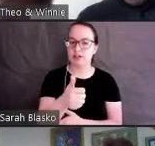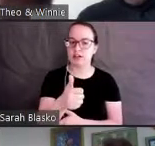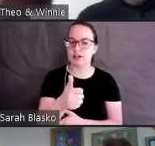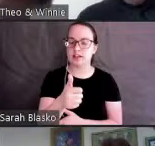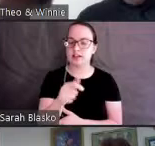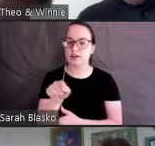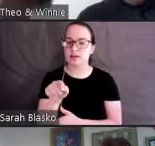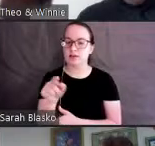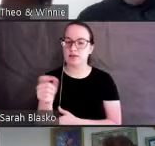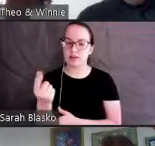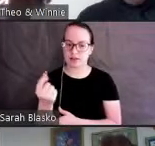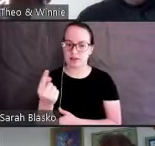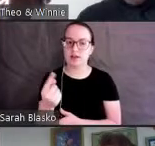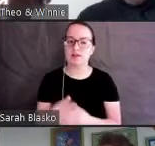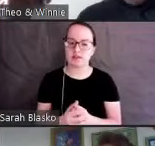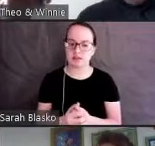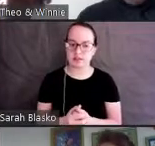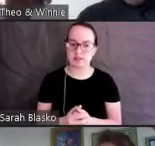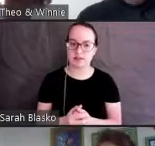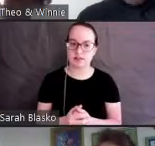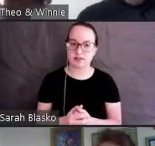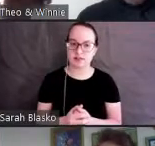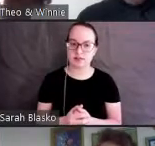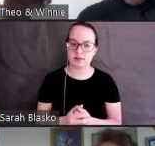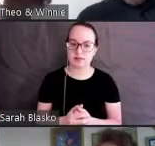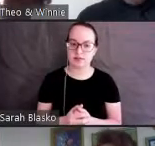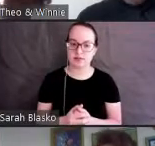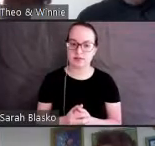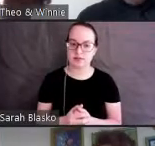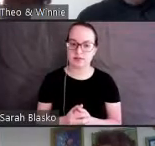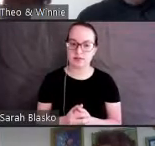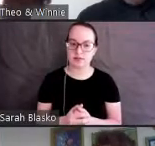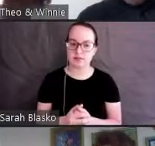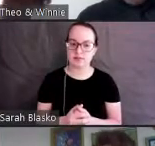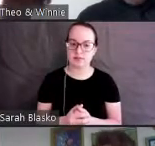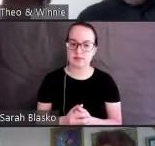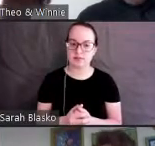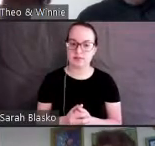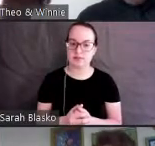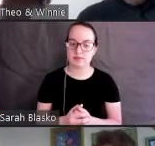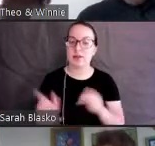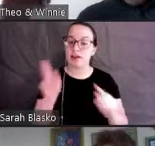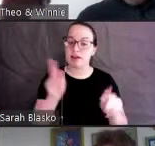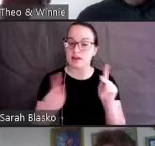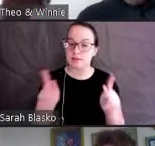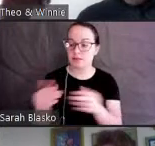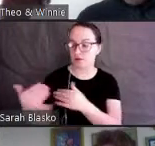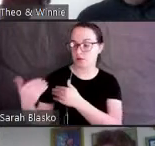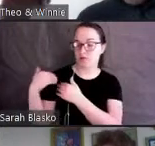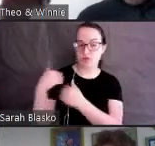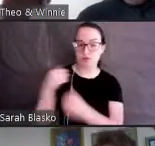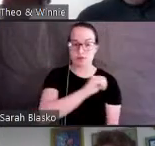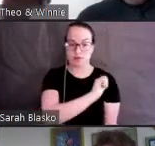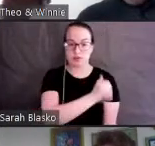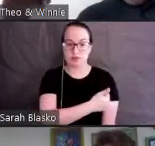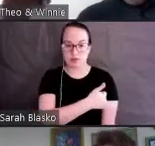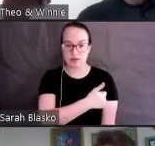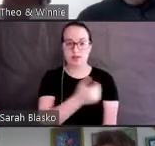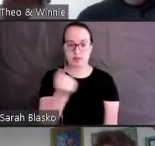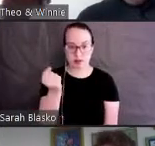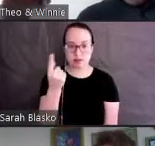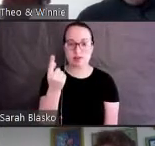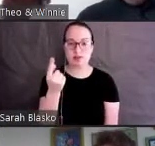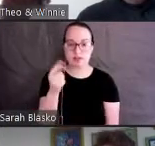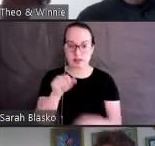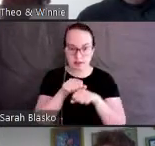the church, the manifold wisdom of God should be known to the rulers and authorities in the heavenly realms. That's cool, man, because he kind of like